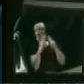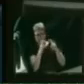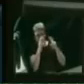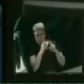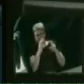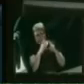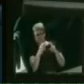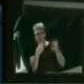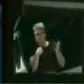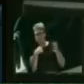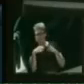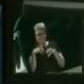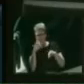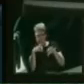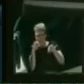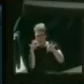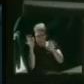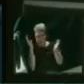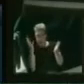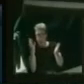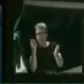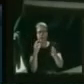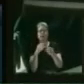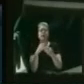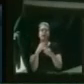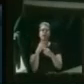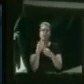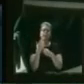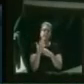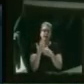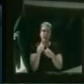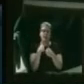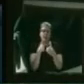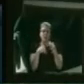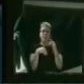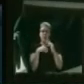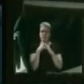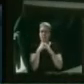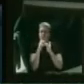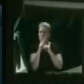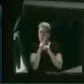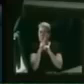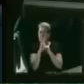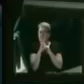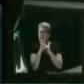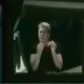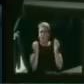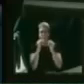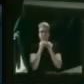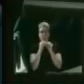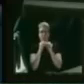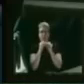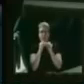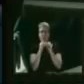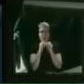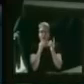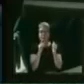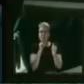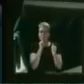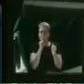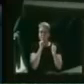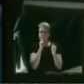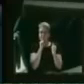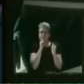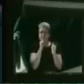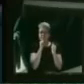to a lot more, we were up to 35, maybe even more, that were non-renewed.